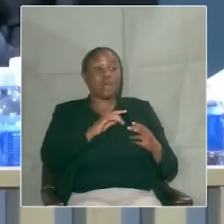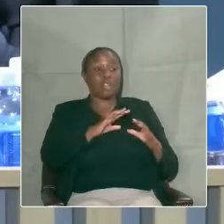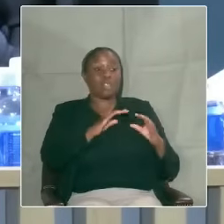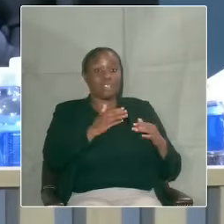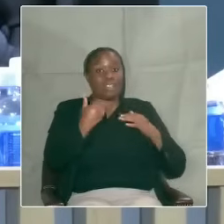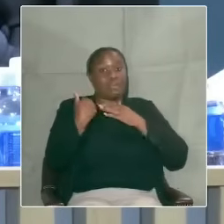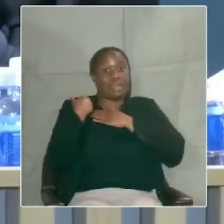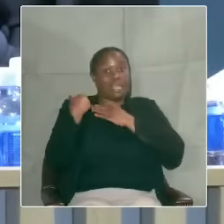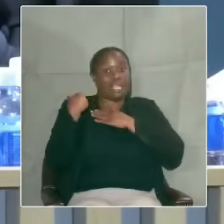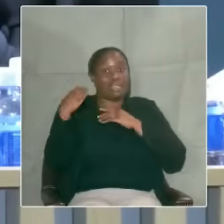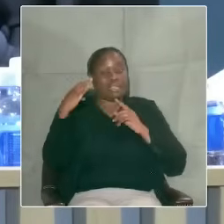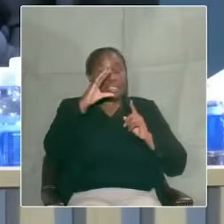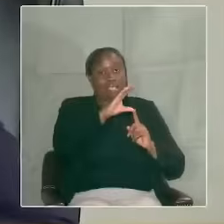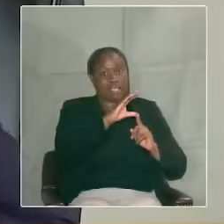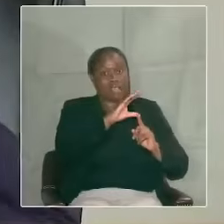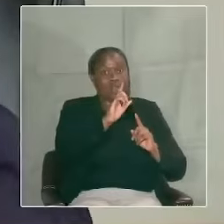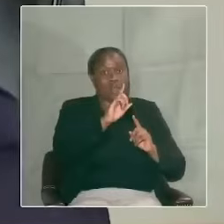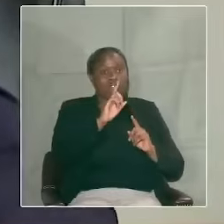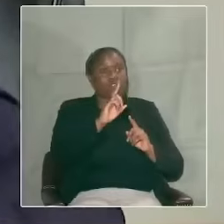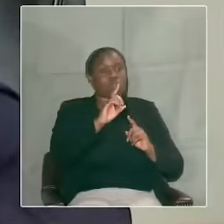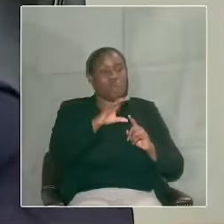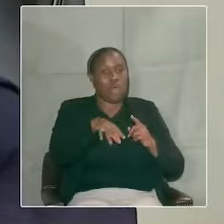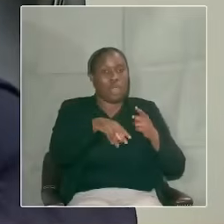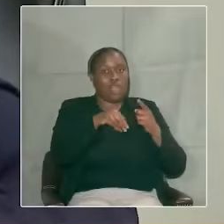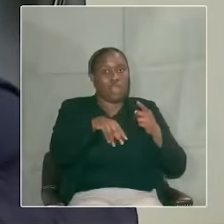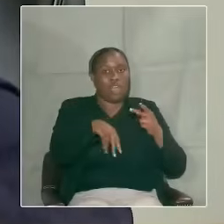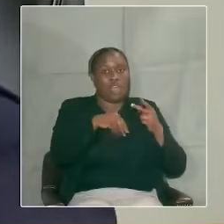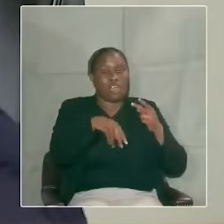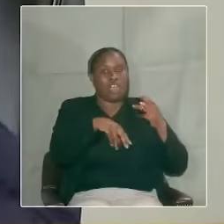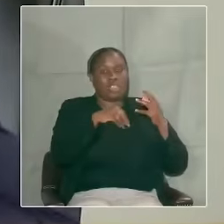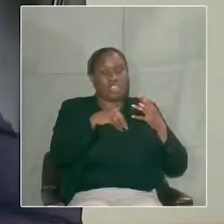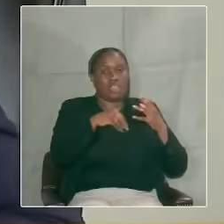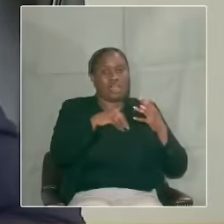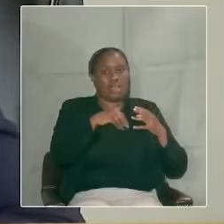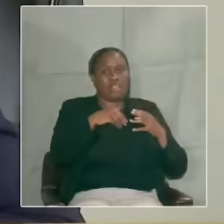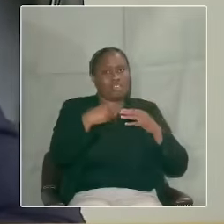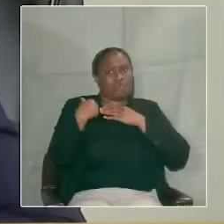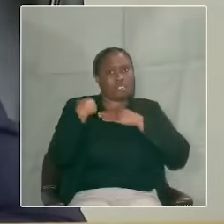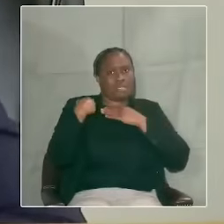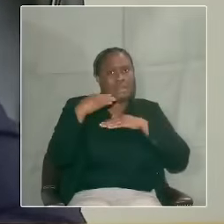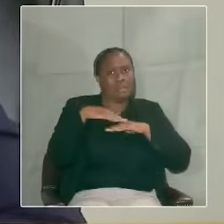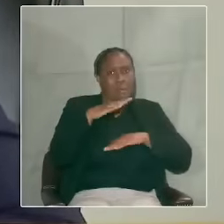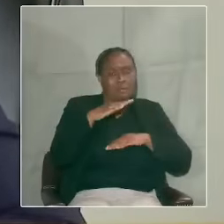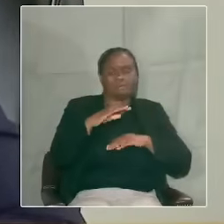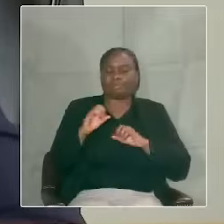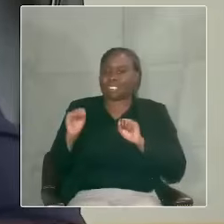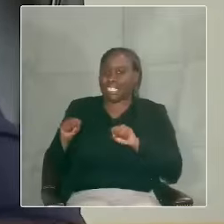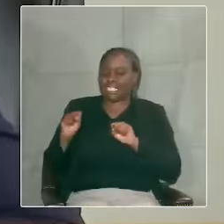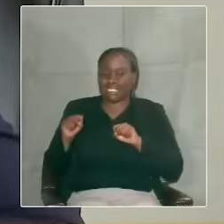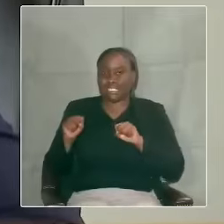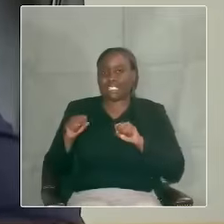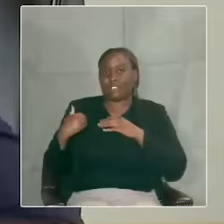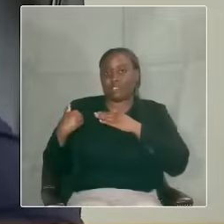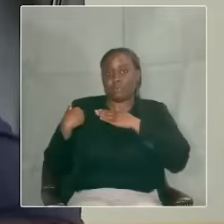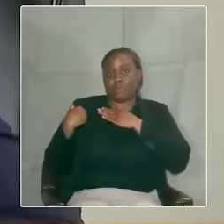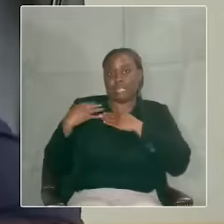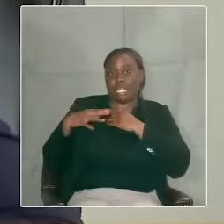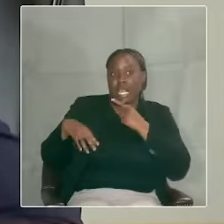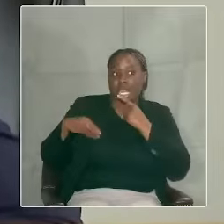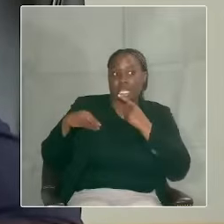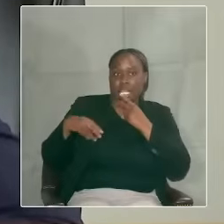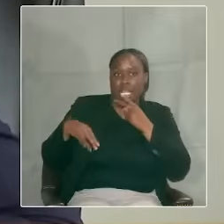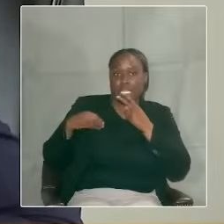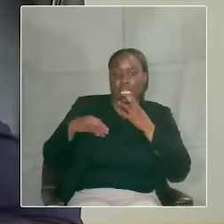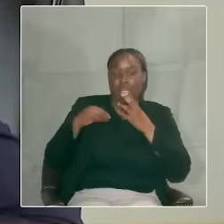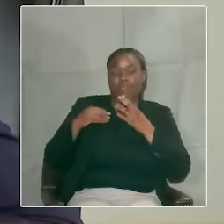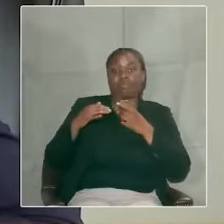deal with other issues. Yes, the mandate was extended to deal with